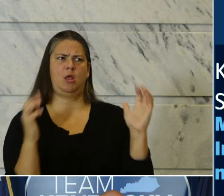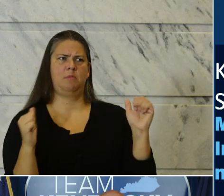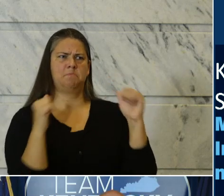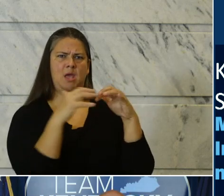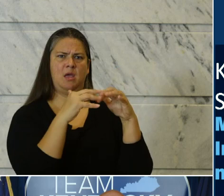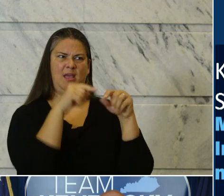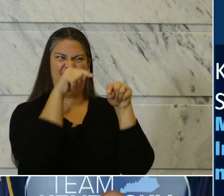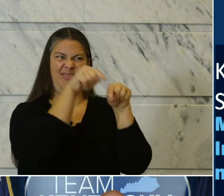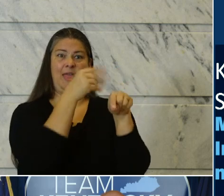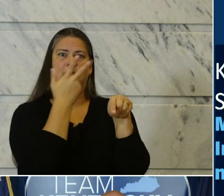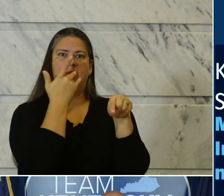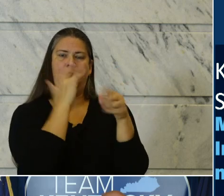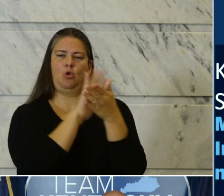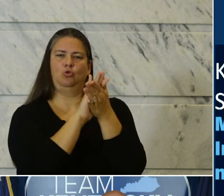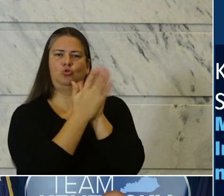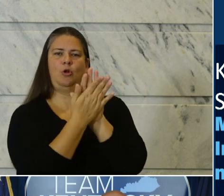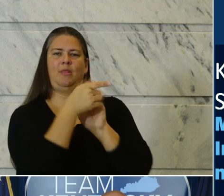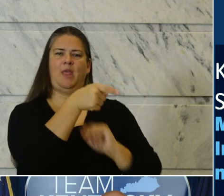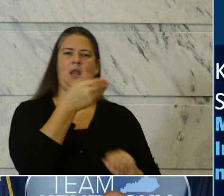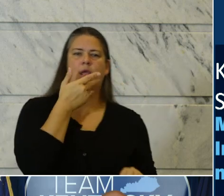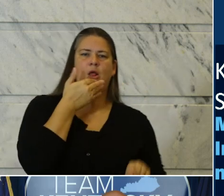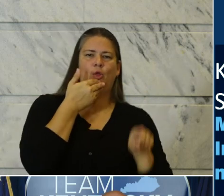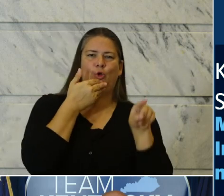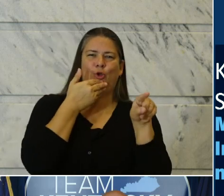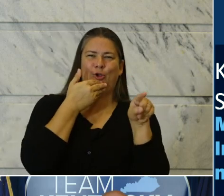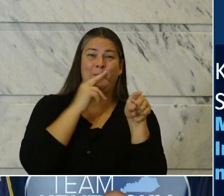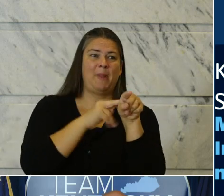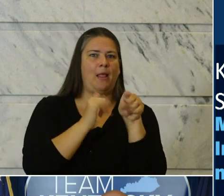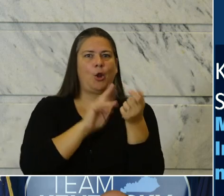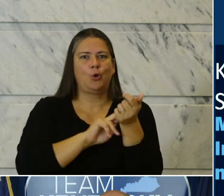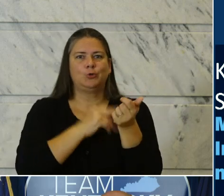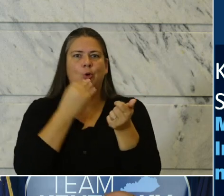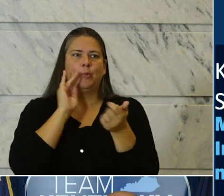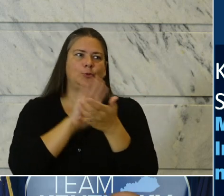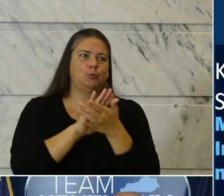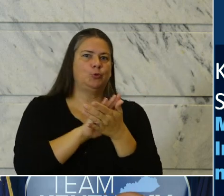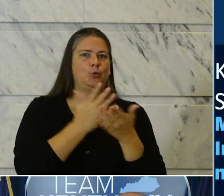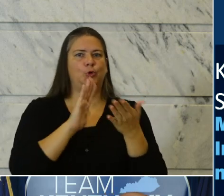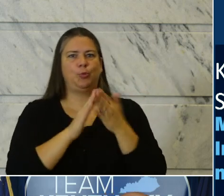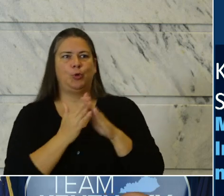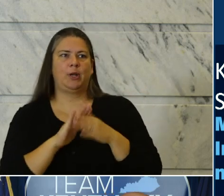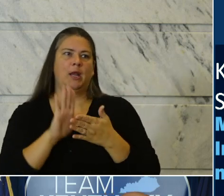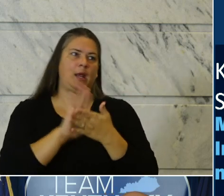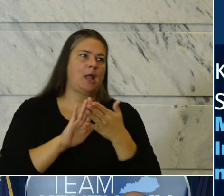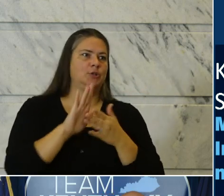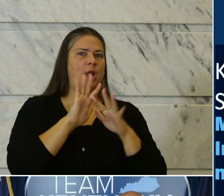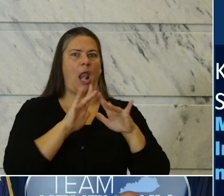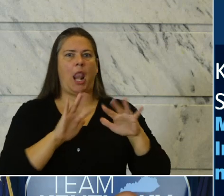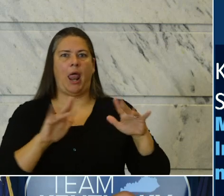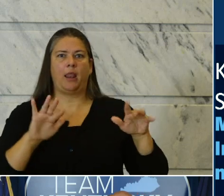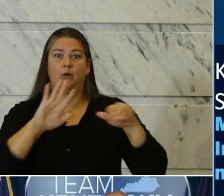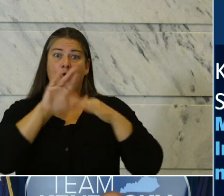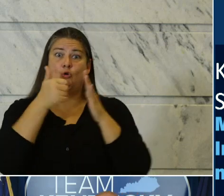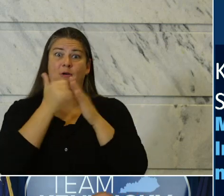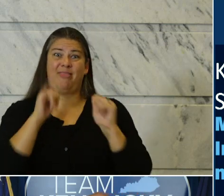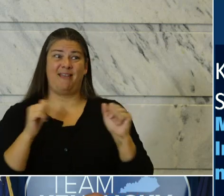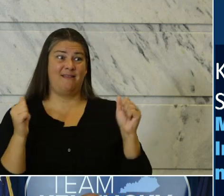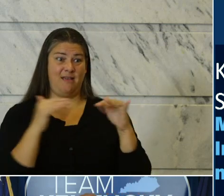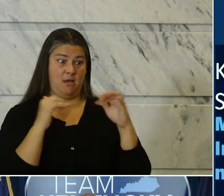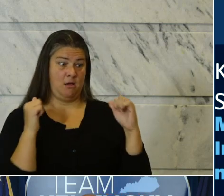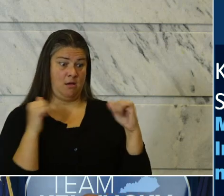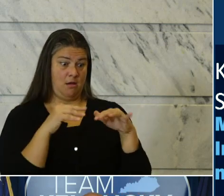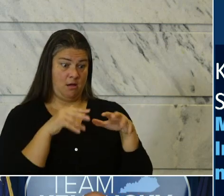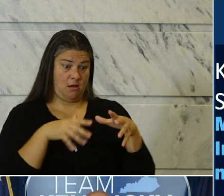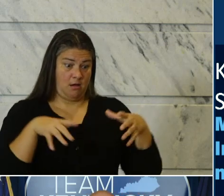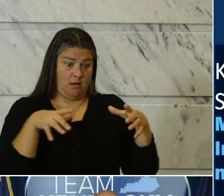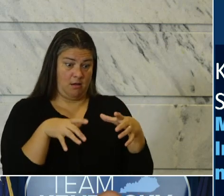problem, and the community has to come together to do what needs to be done to improve the situation. So the one change we made today was you don't have to go